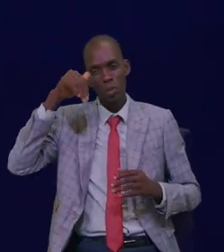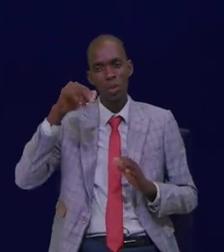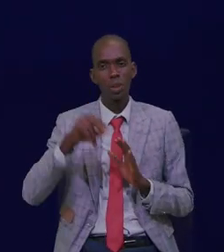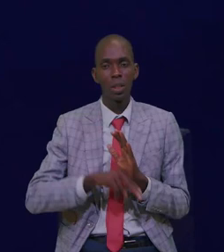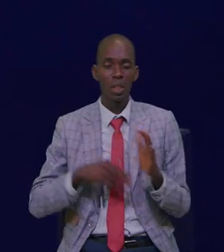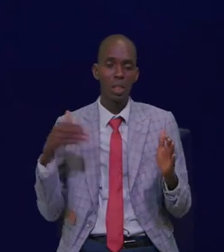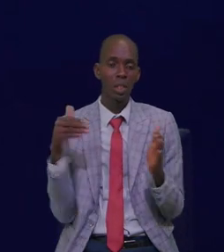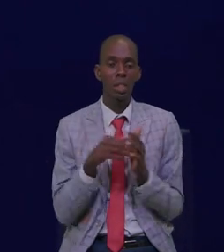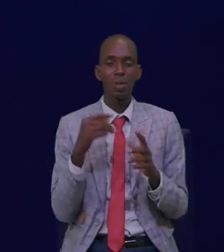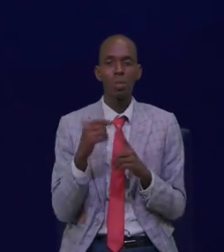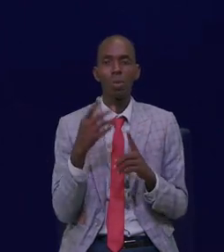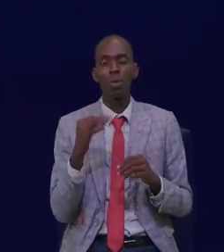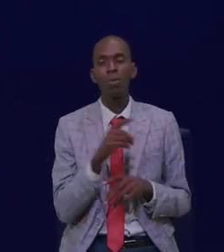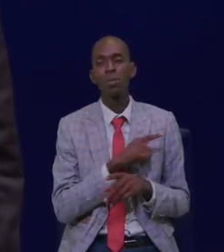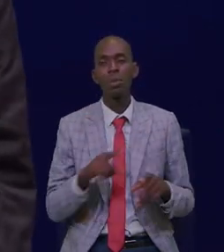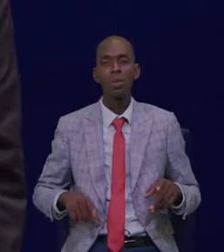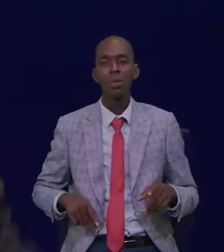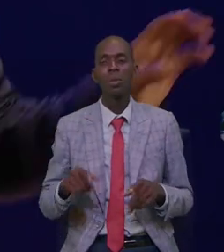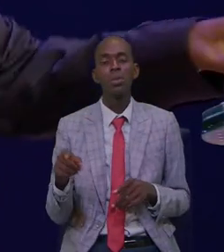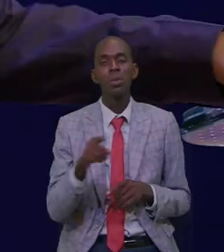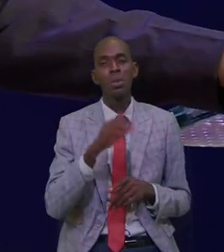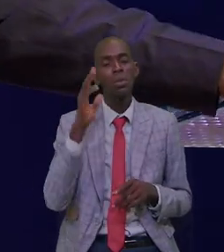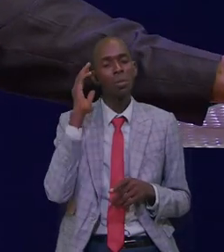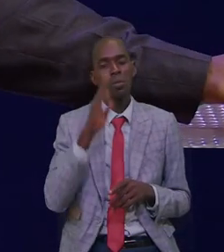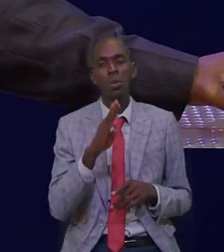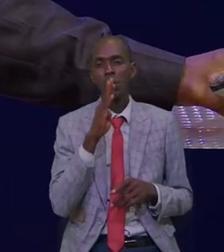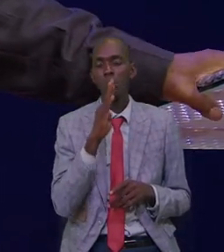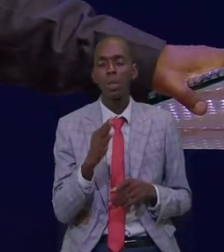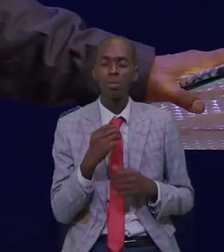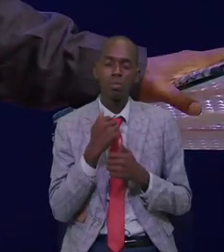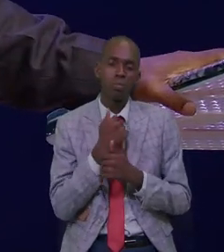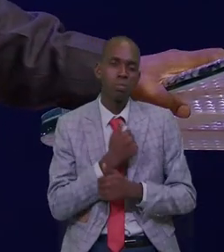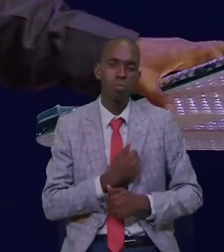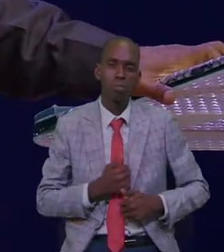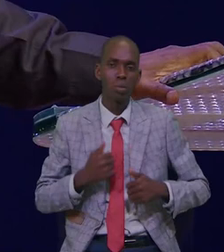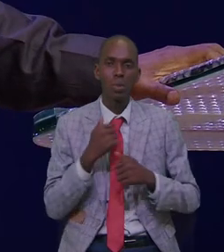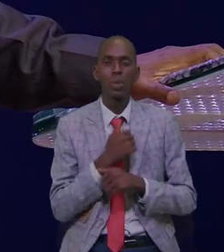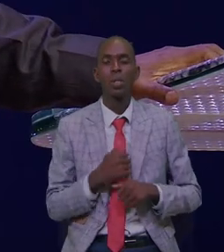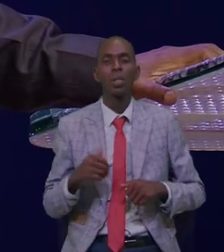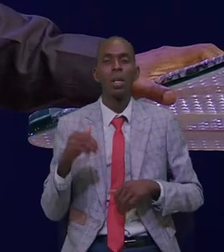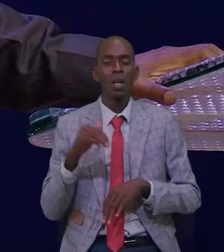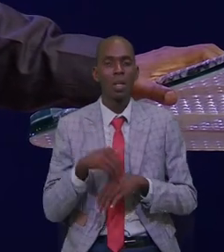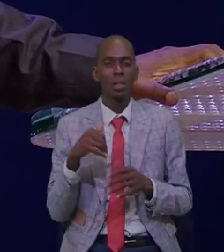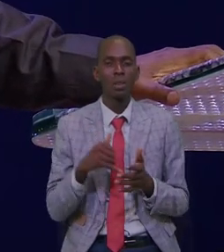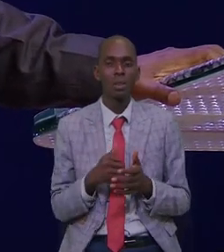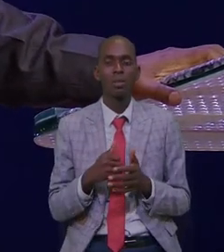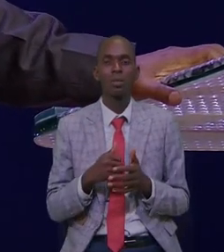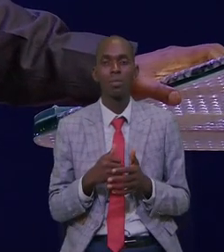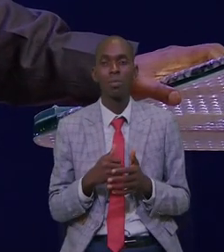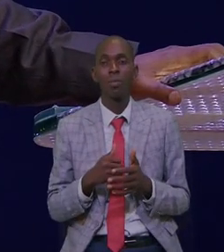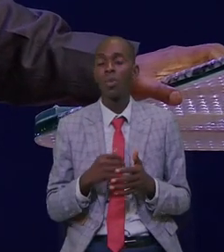the word of the Lord, they will regret not only for one day, one week, one month, one year, they'll regret for